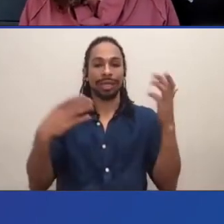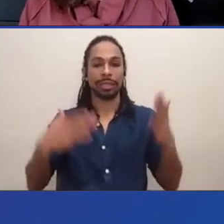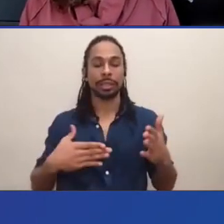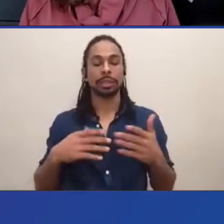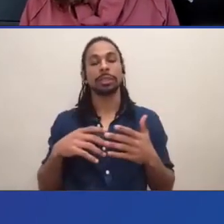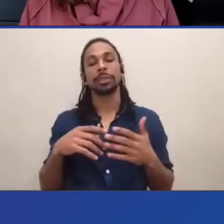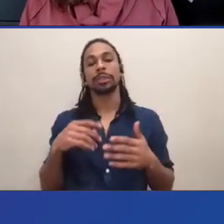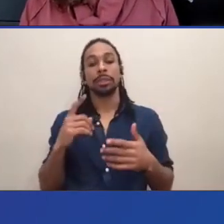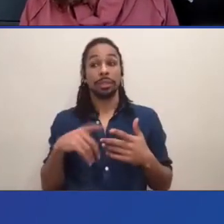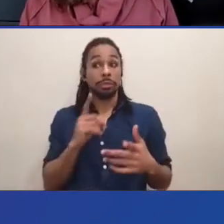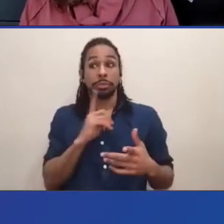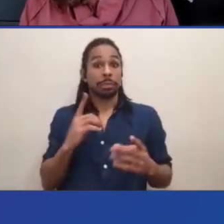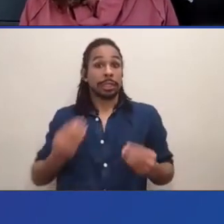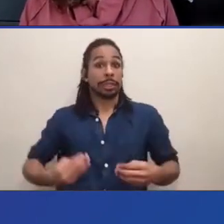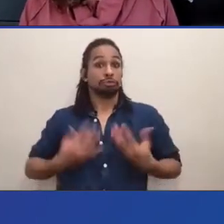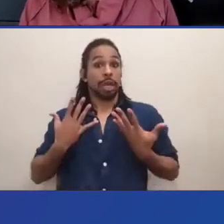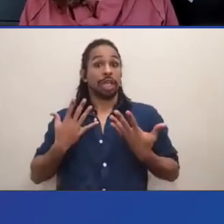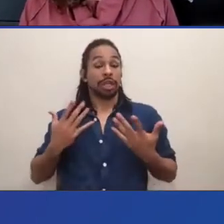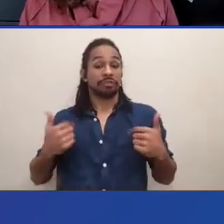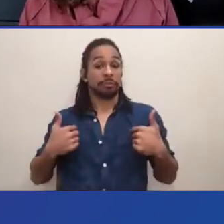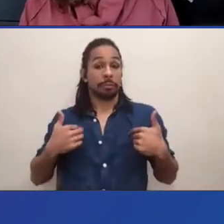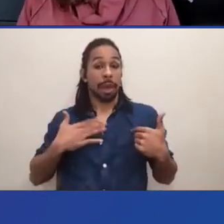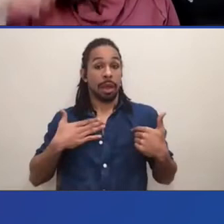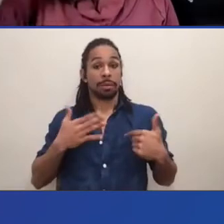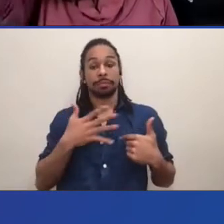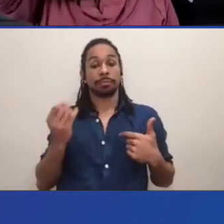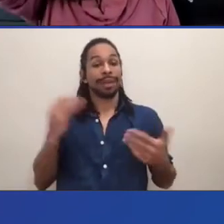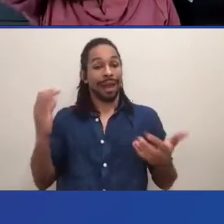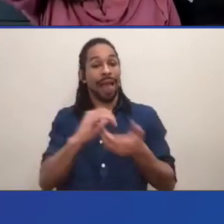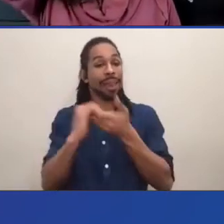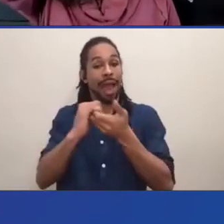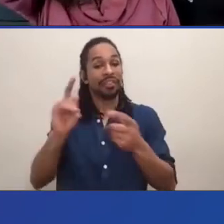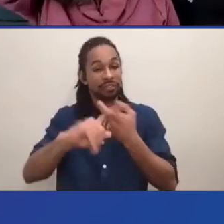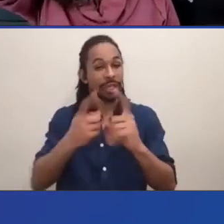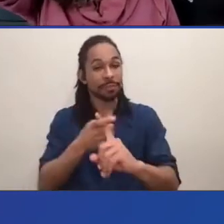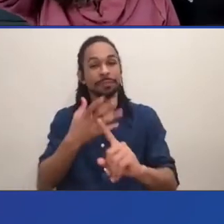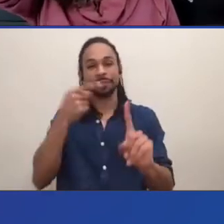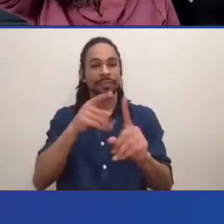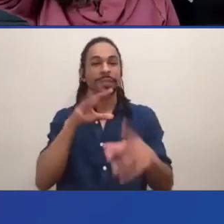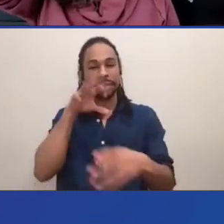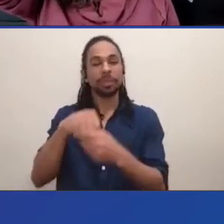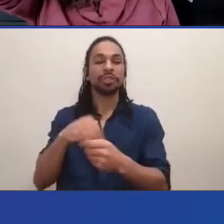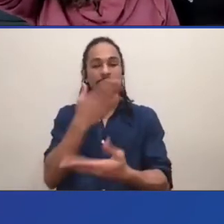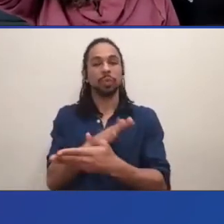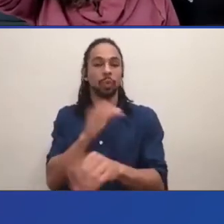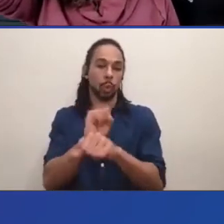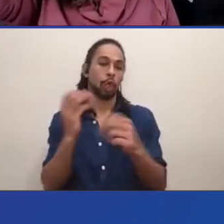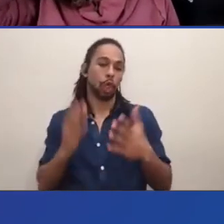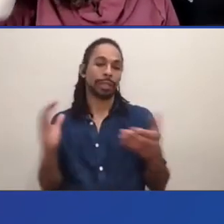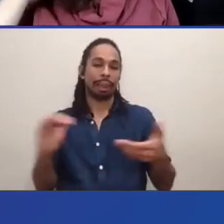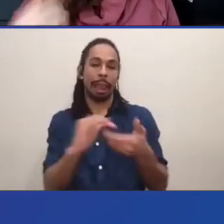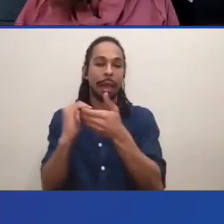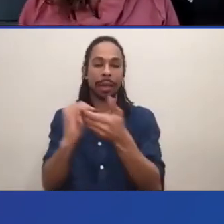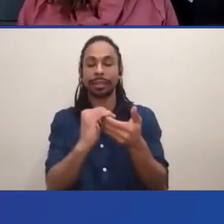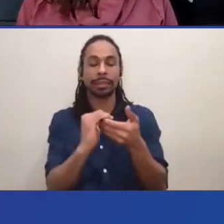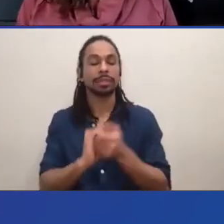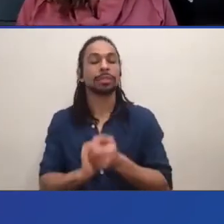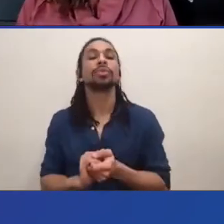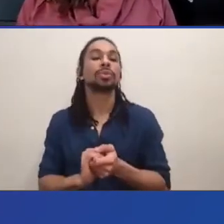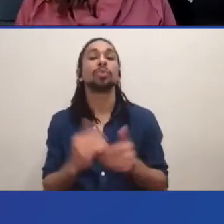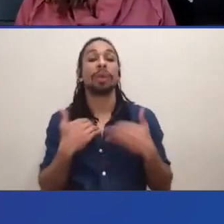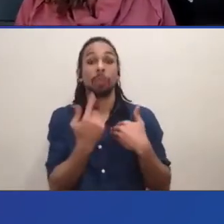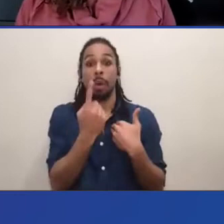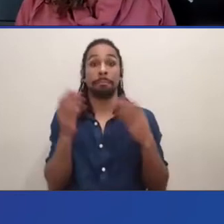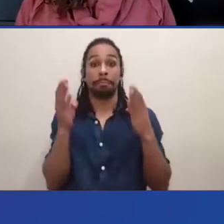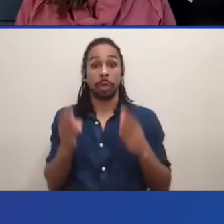an inspiration of mine, and now an ally and a friend, and he's also part of Music Workers Alliance. Just, you know, having one person to kind of model that,